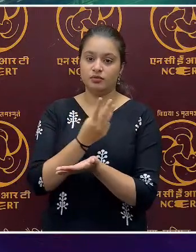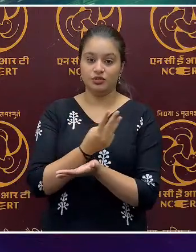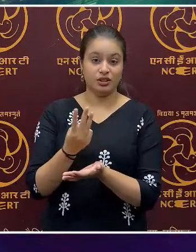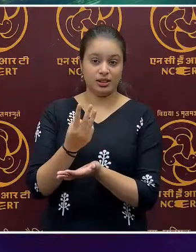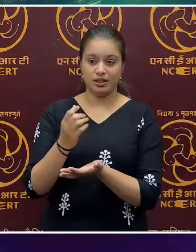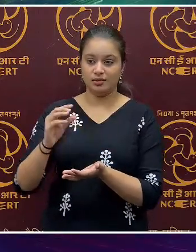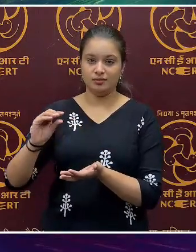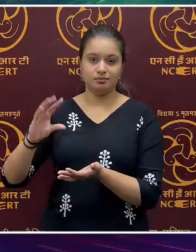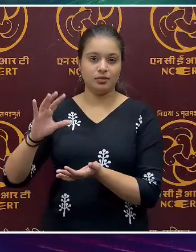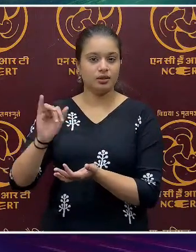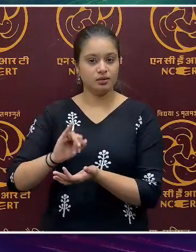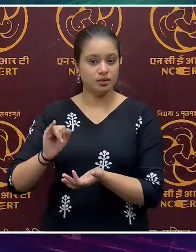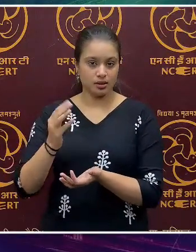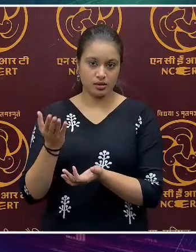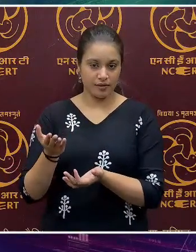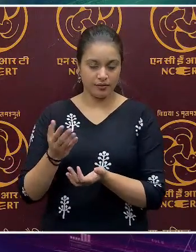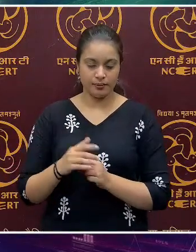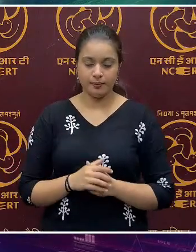before number.